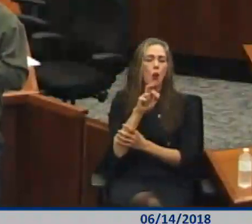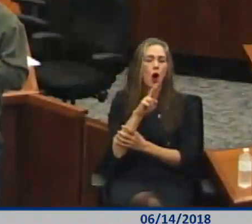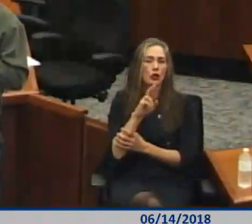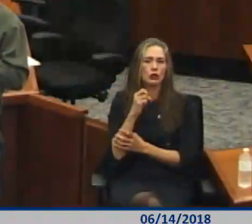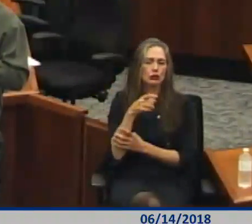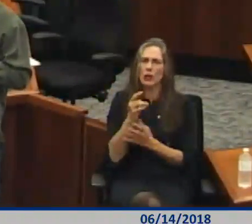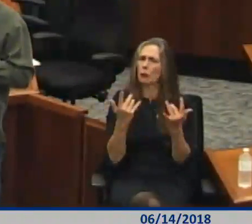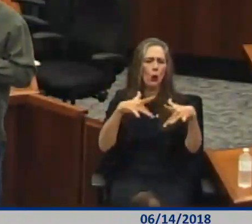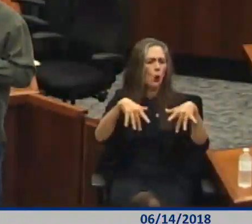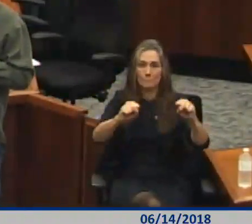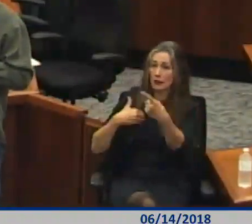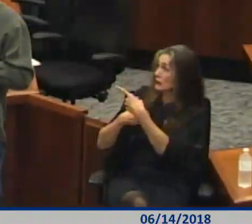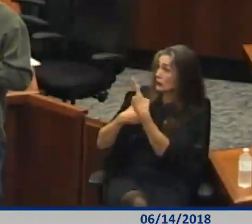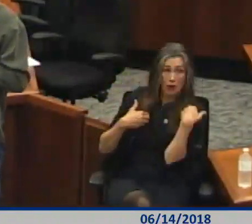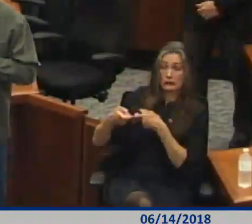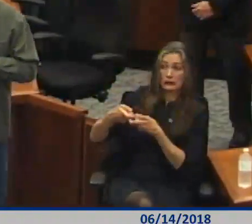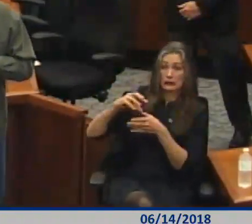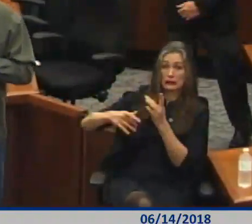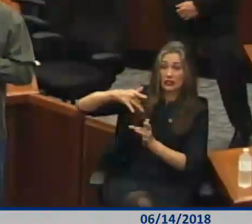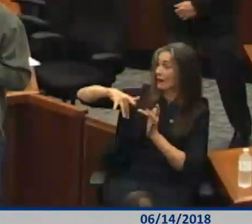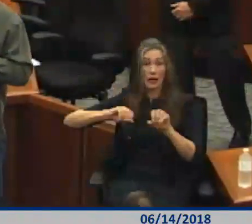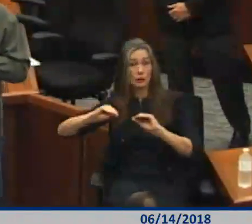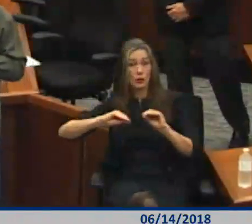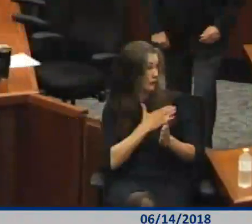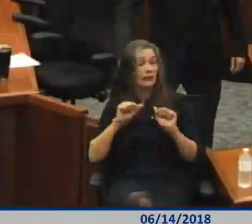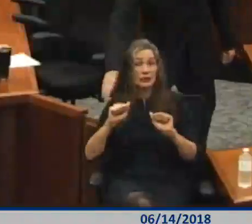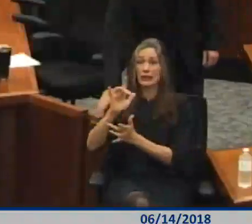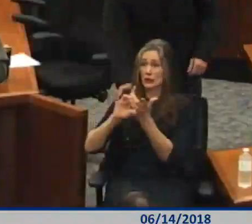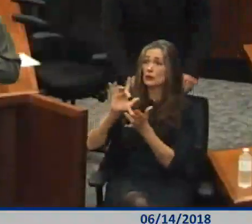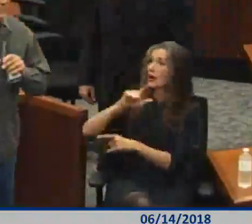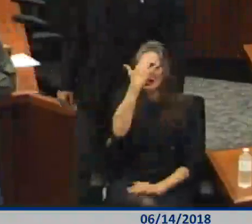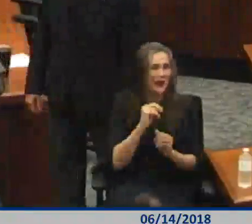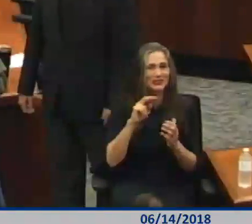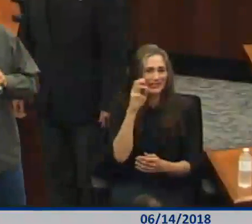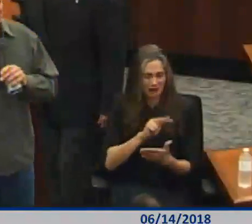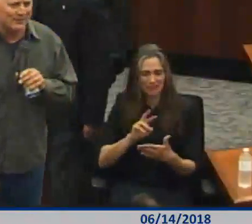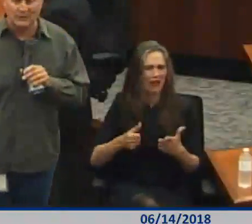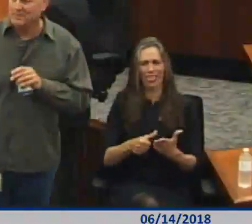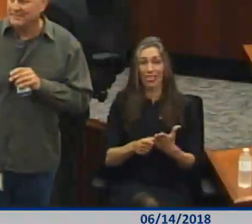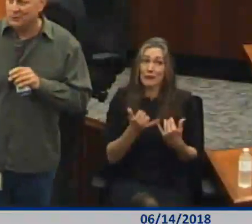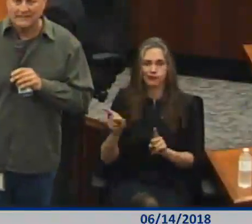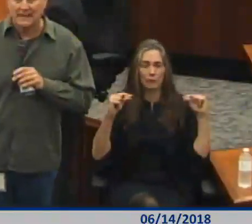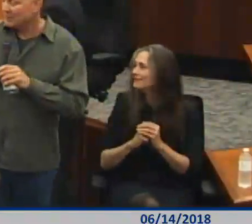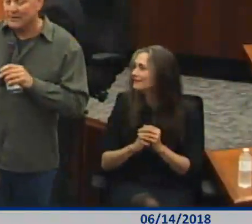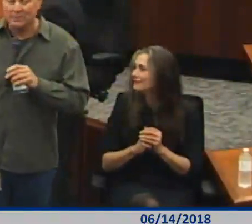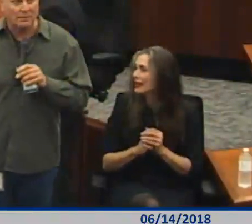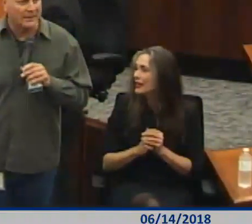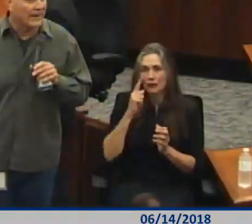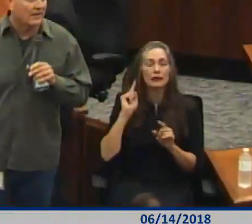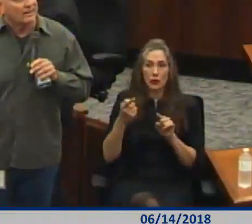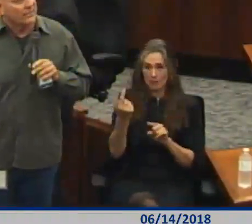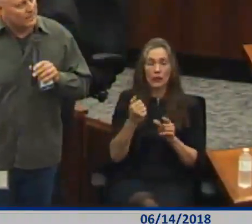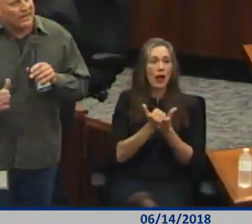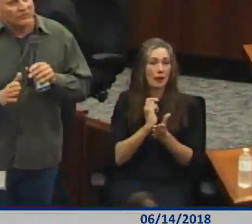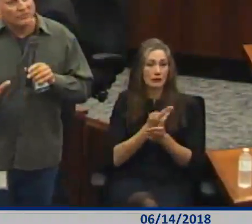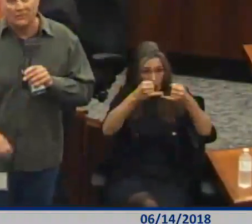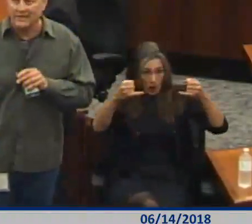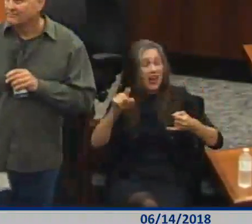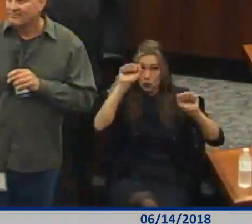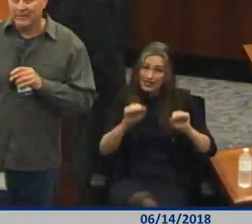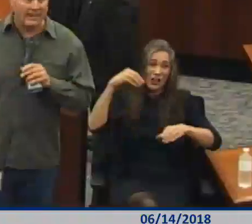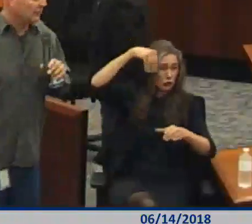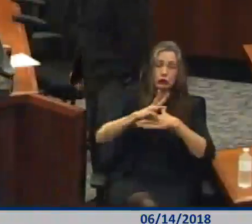start with the review. There's some other line, and the yellow lines mean it's the lines of the dated in a 100-year flood event that